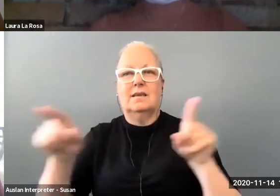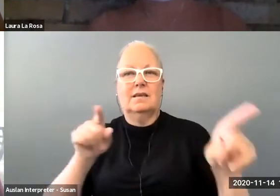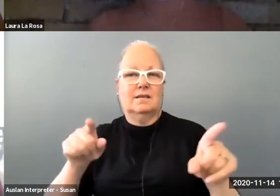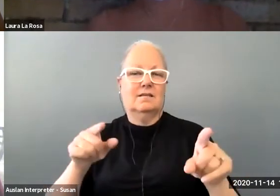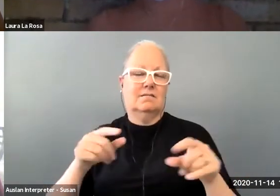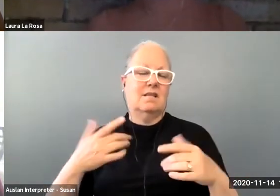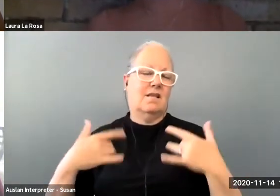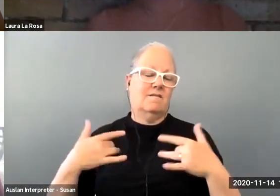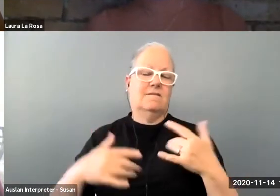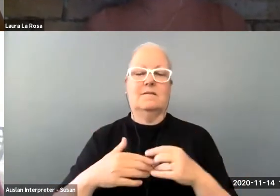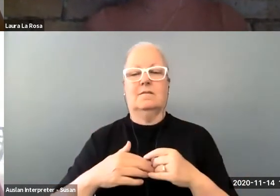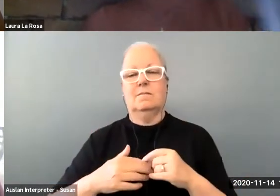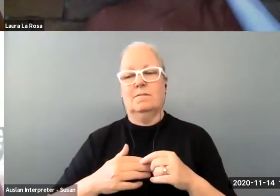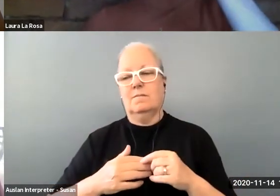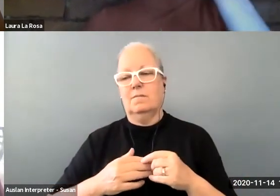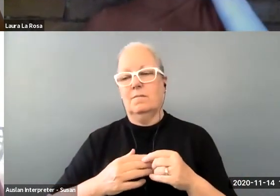So